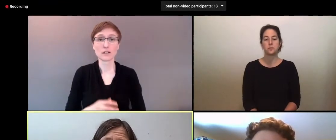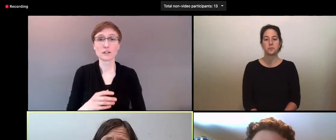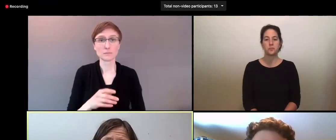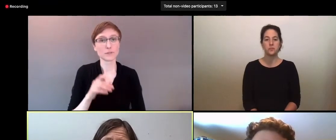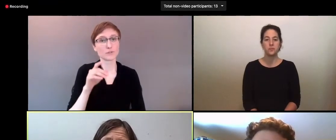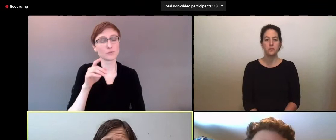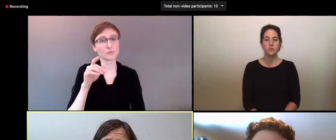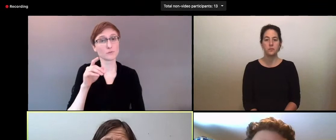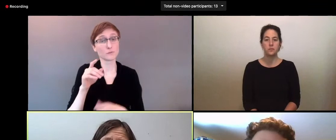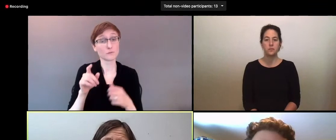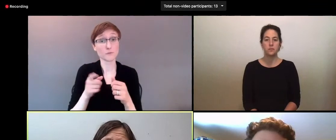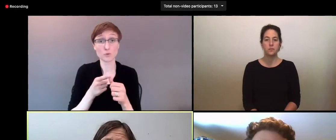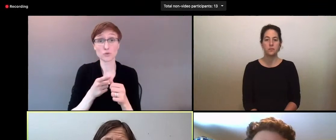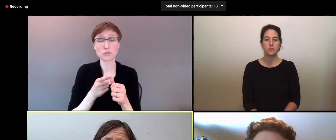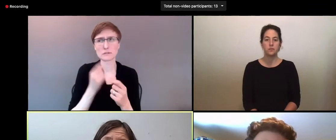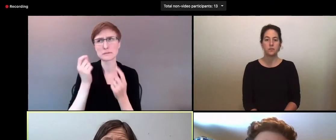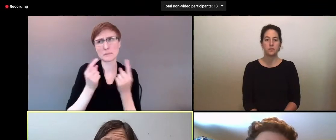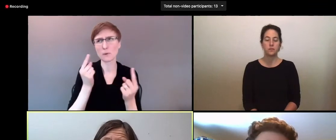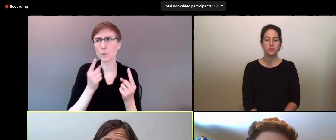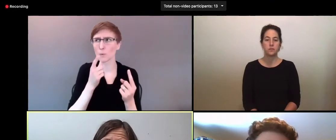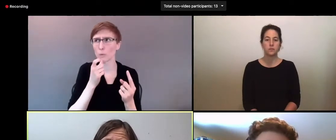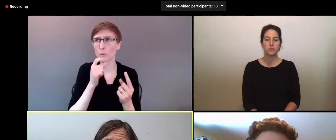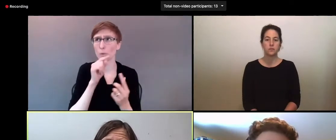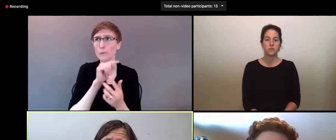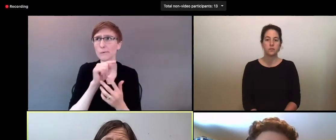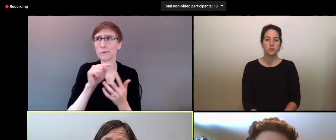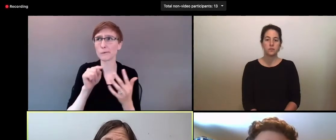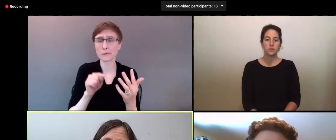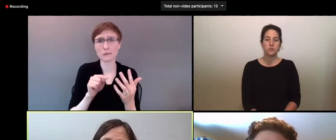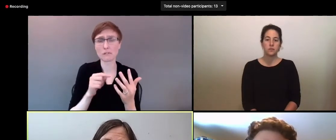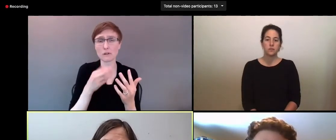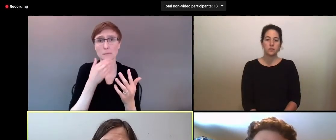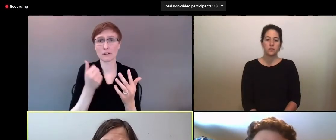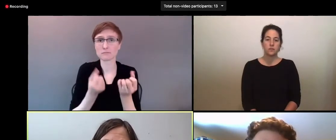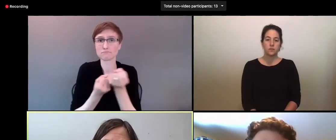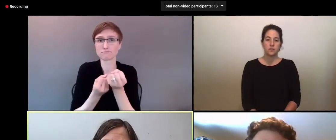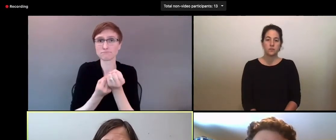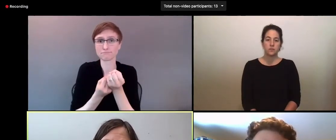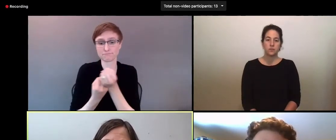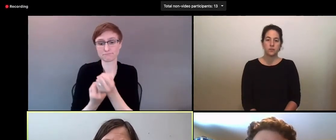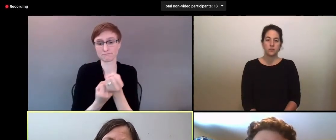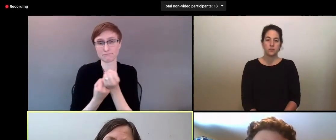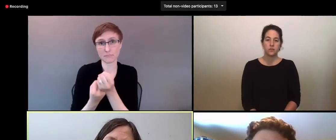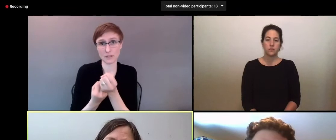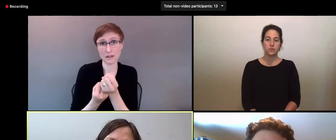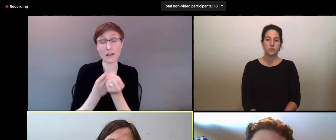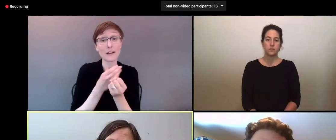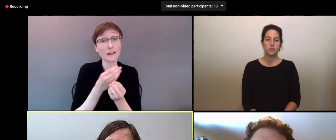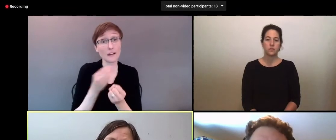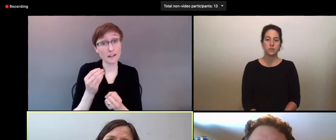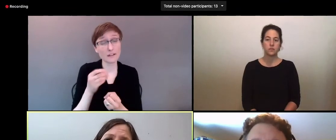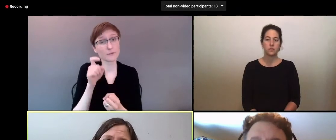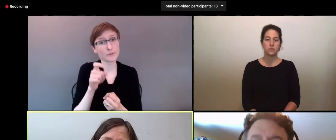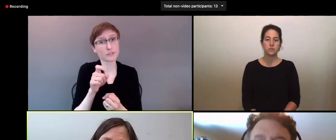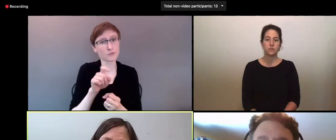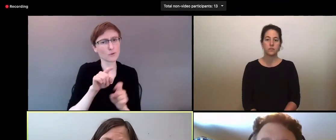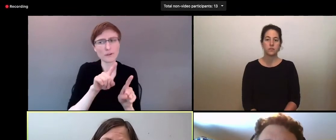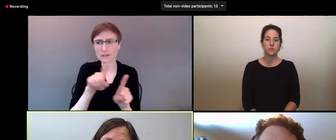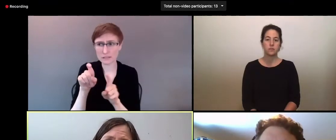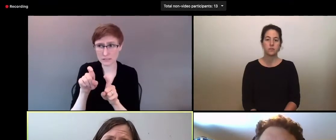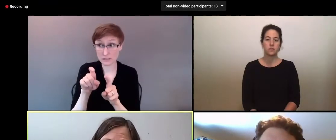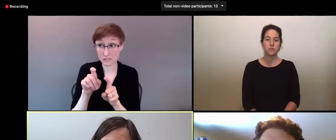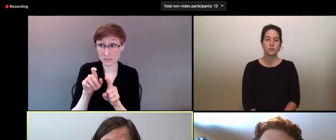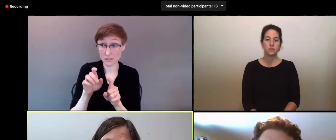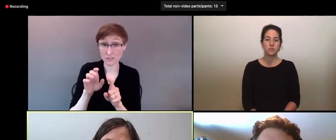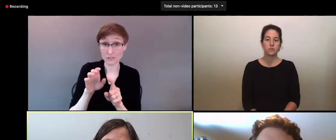supportive in your social circle about their ability to maintain that social circle and not go off and